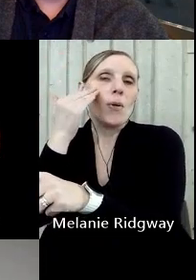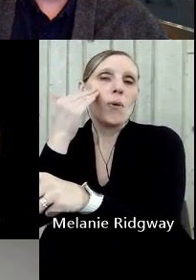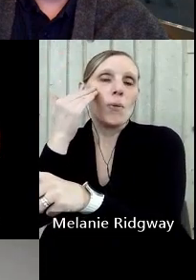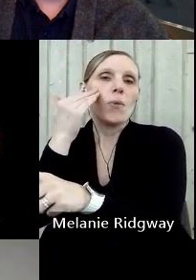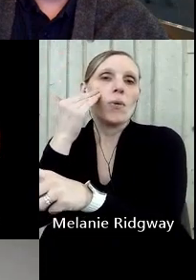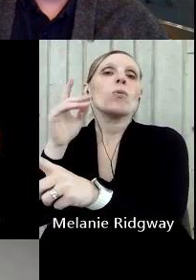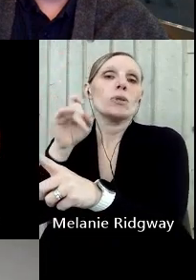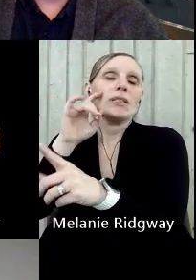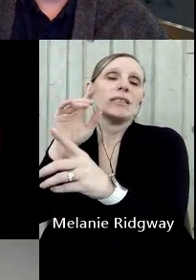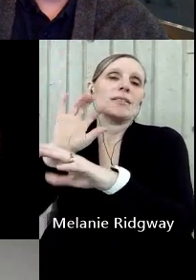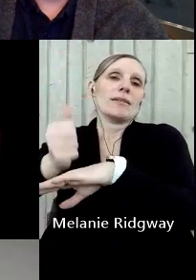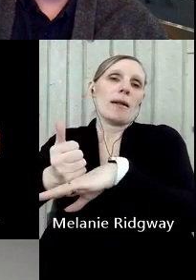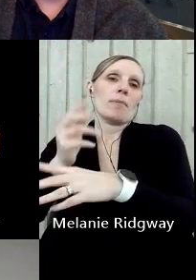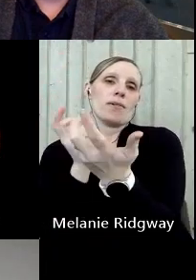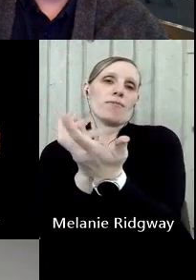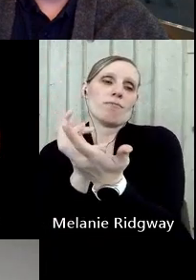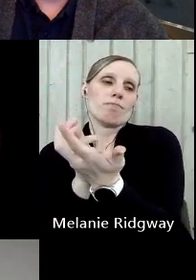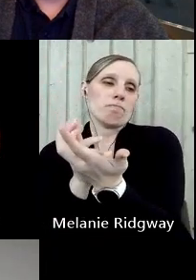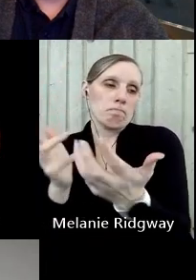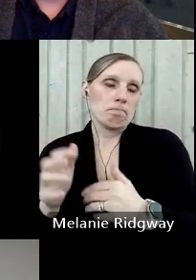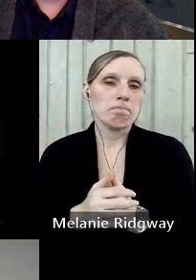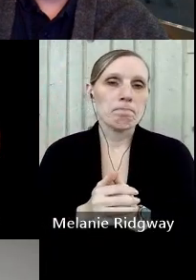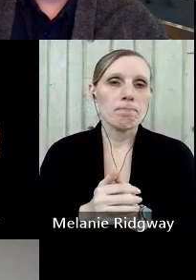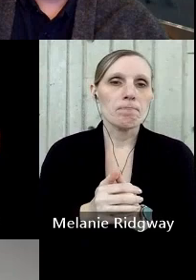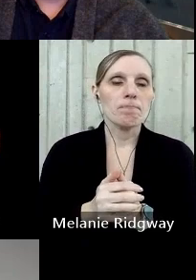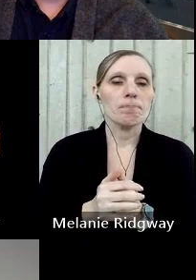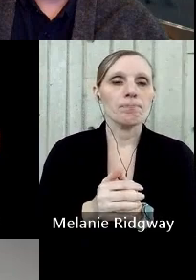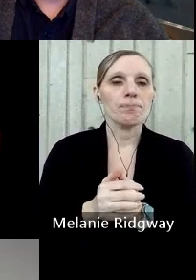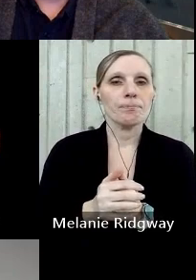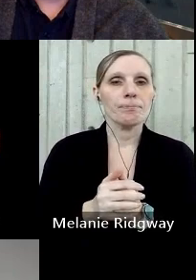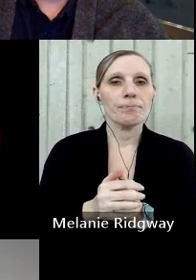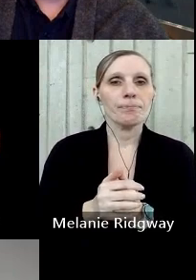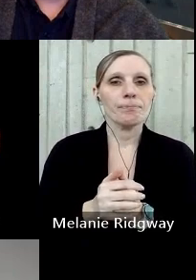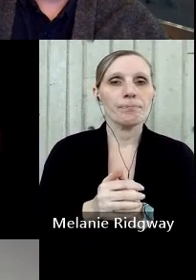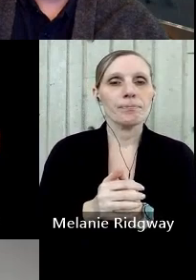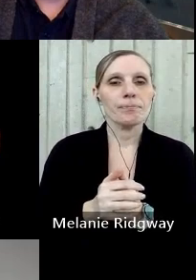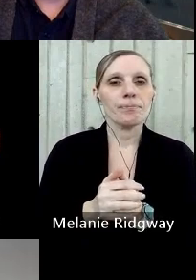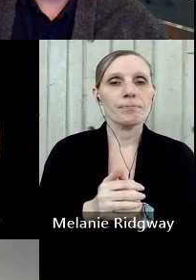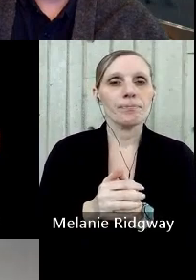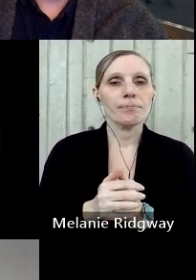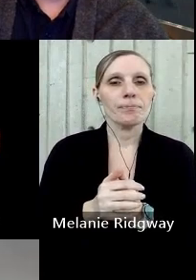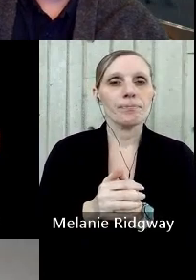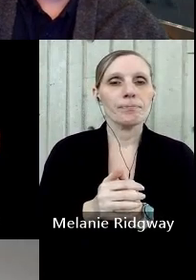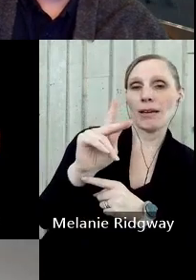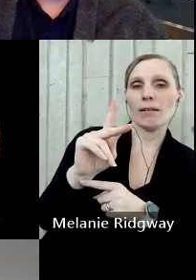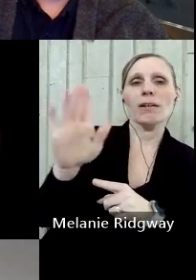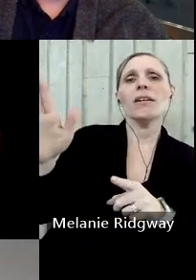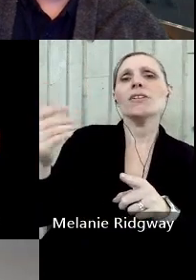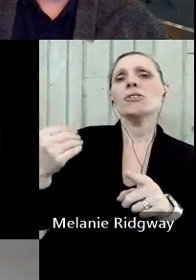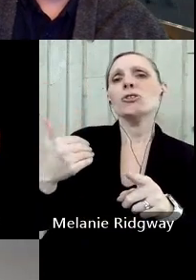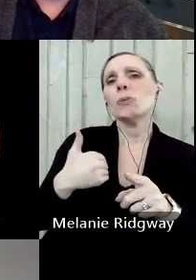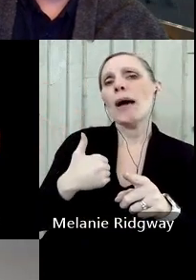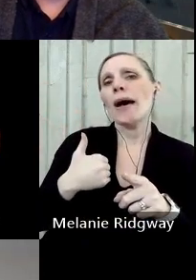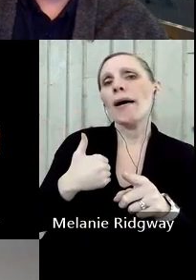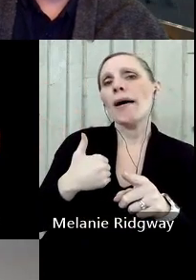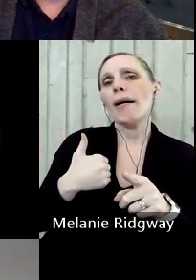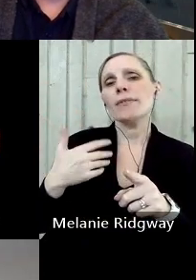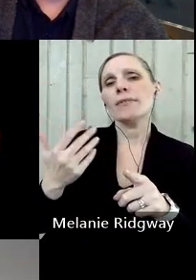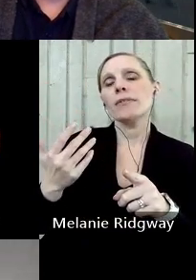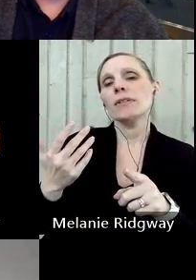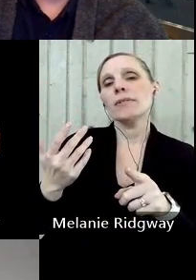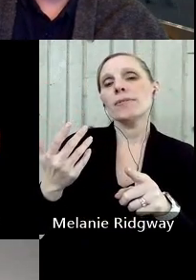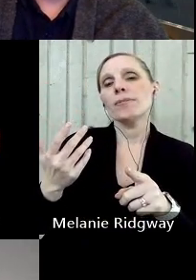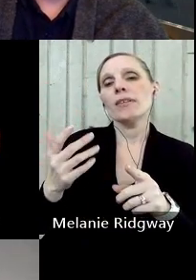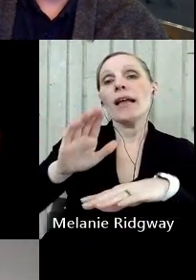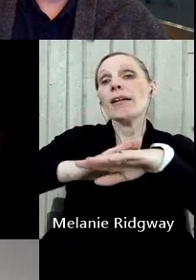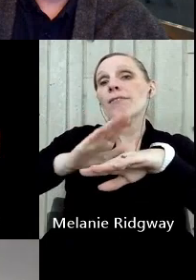Thanks, Nick. Do you have any advice for the process of disclosing disabilities to